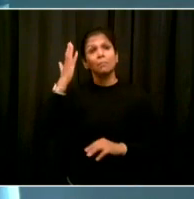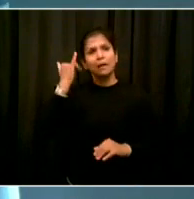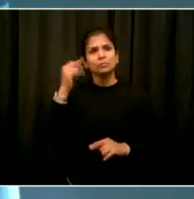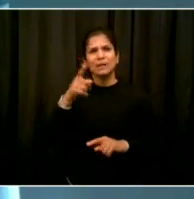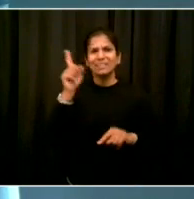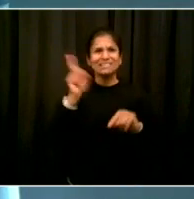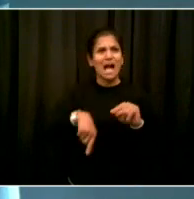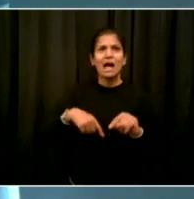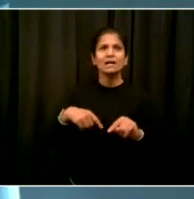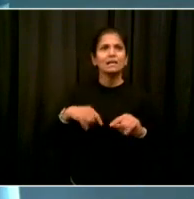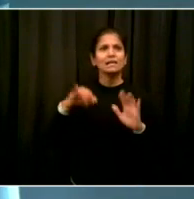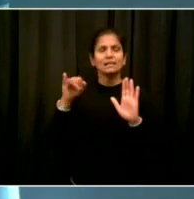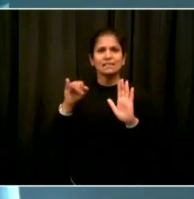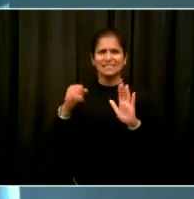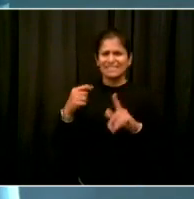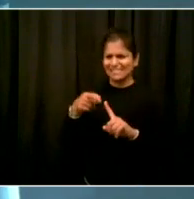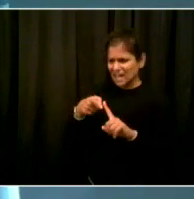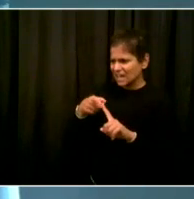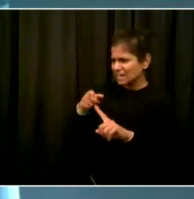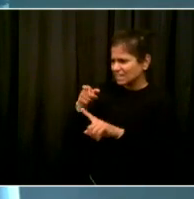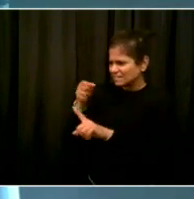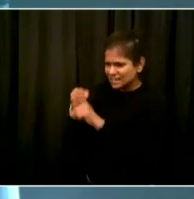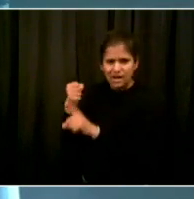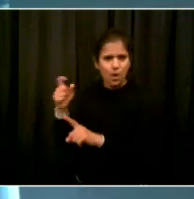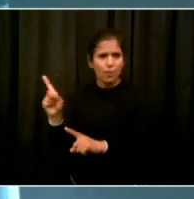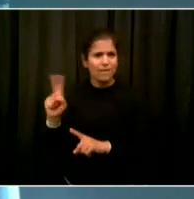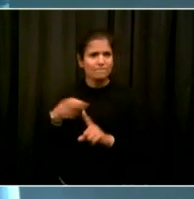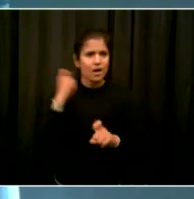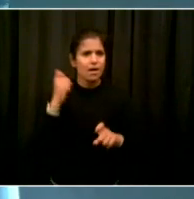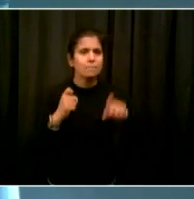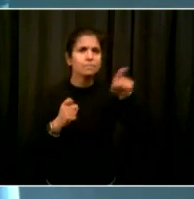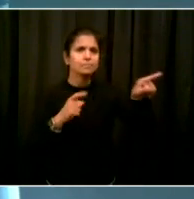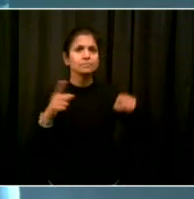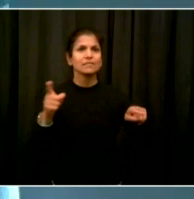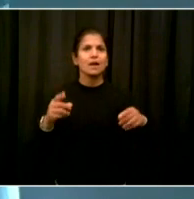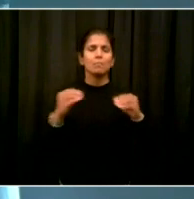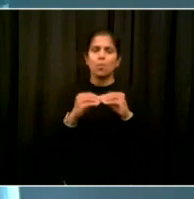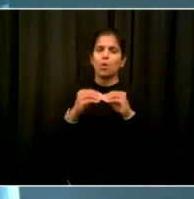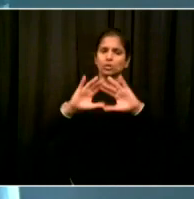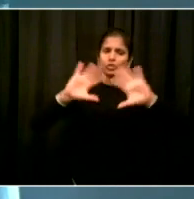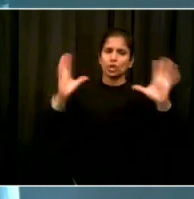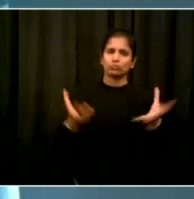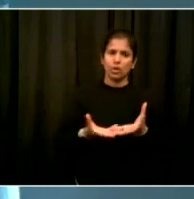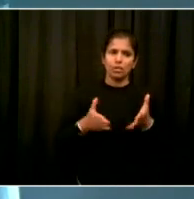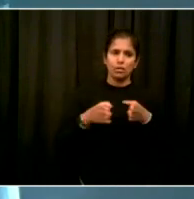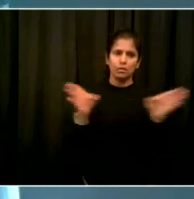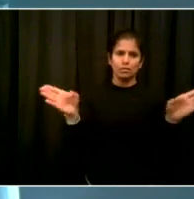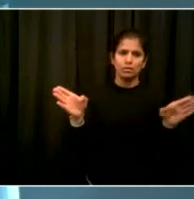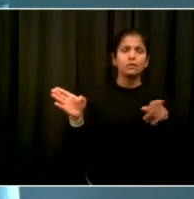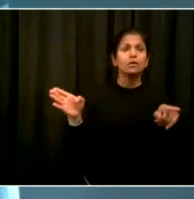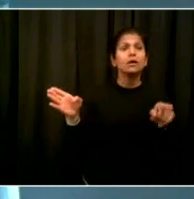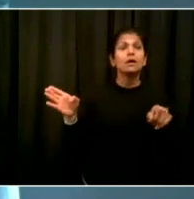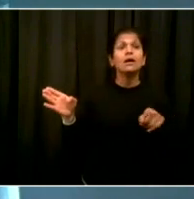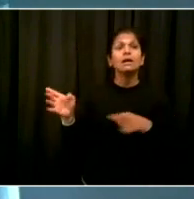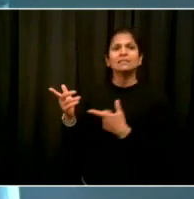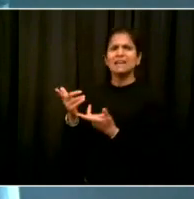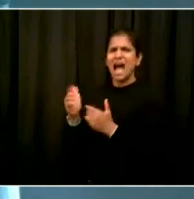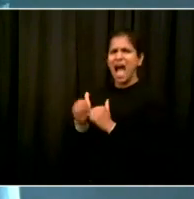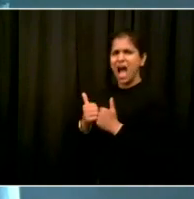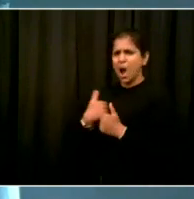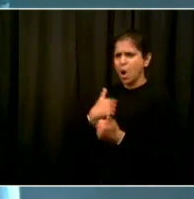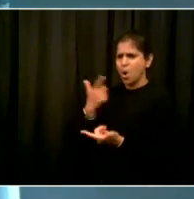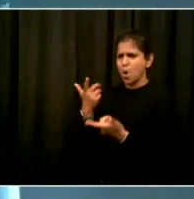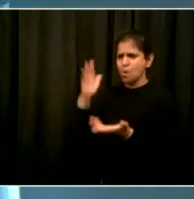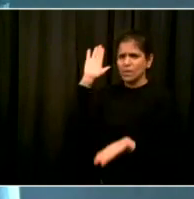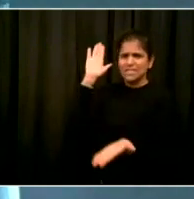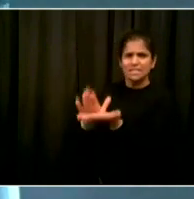3% related to international travel. Again, those numbers change over time, and travel season is coming up, so it could become a problem, which starts our warning. We